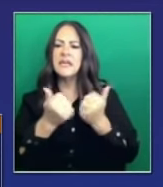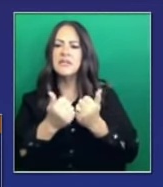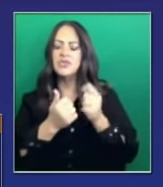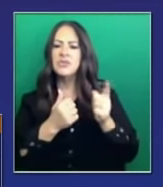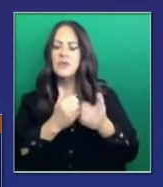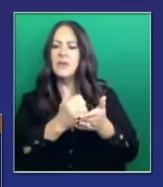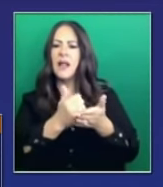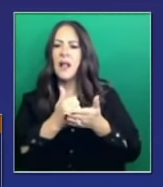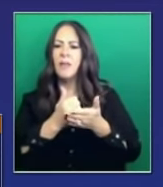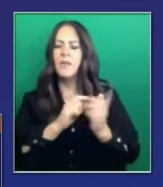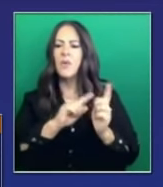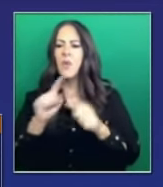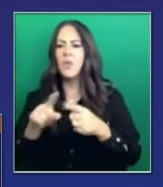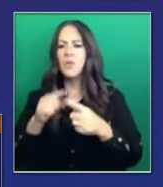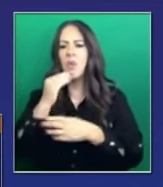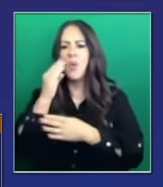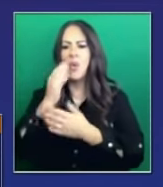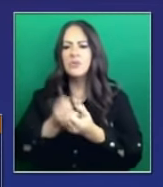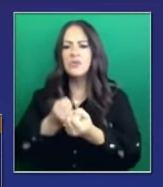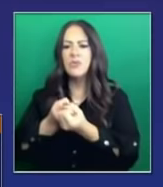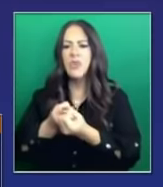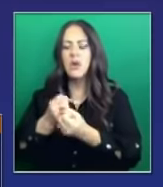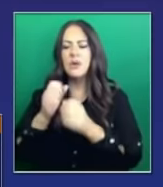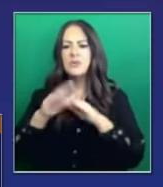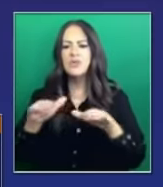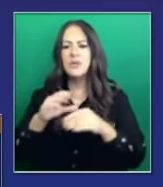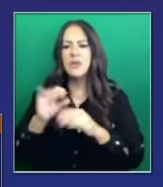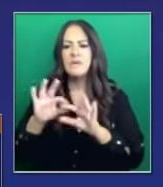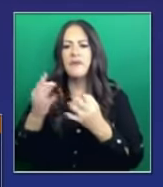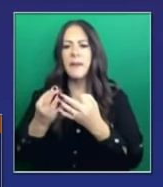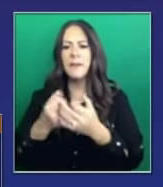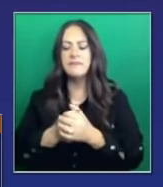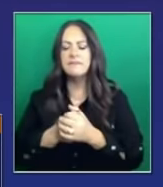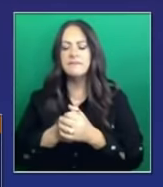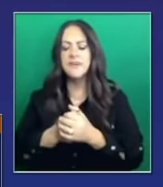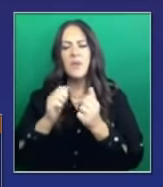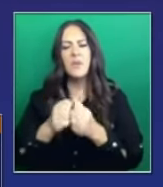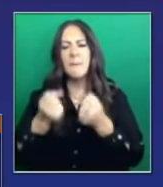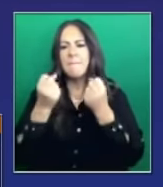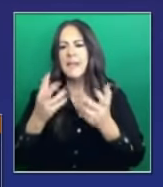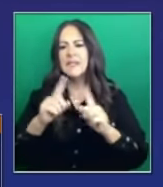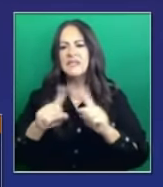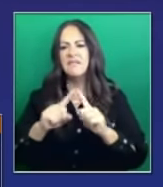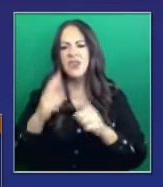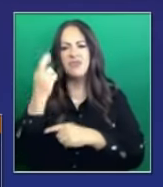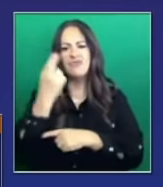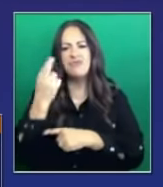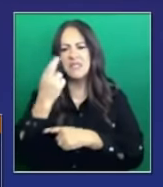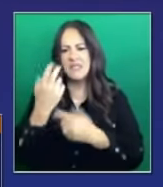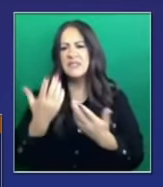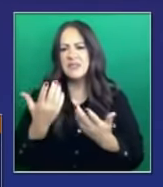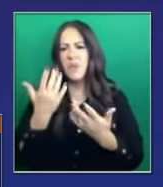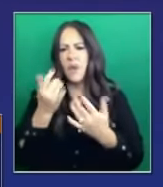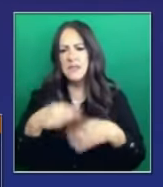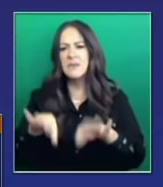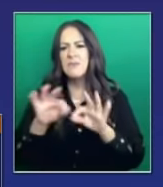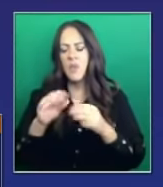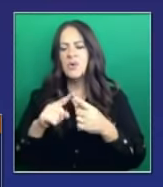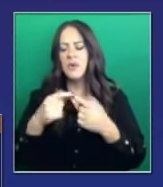immunizations across the spectrum, not just related to issues associated with this current pandemic, and obviously